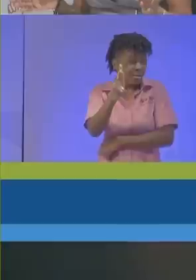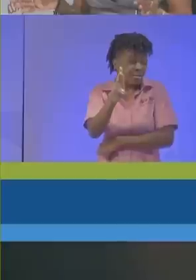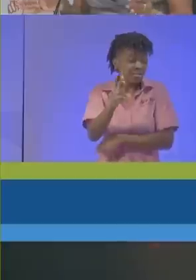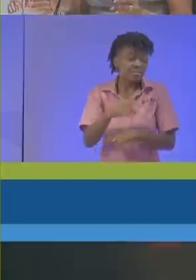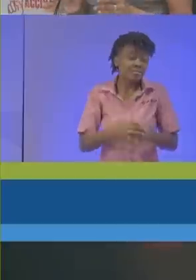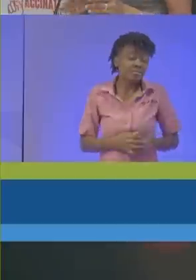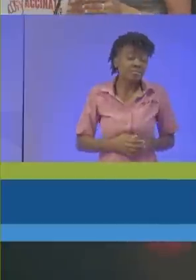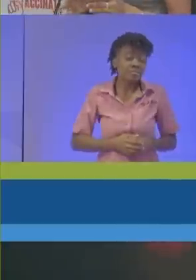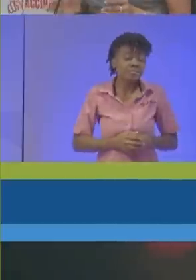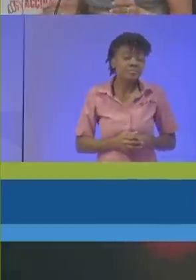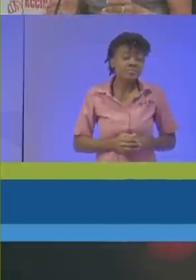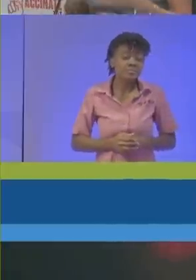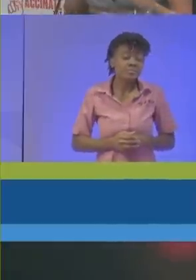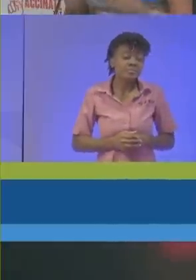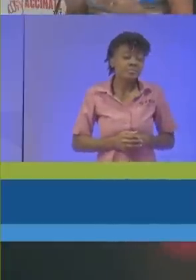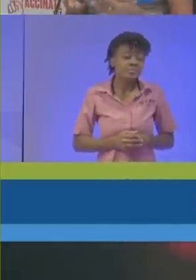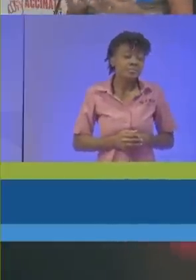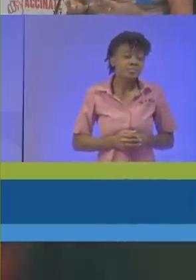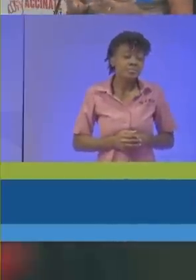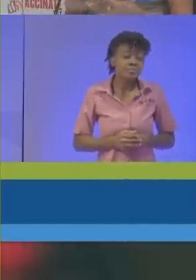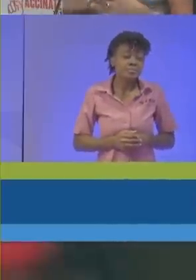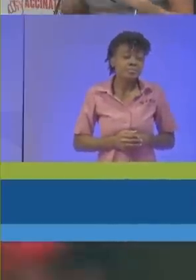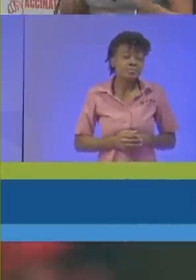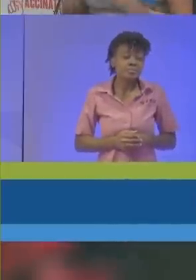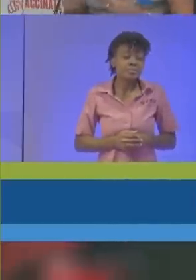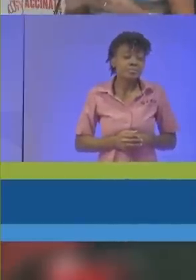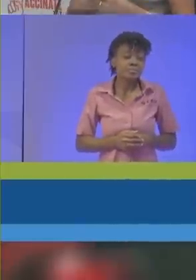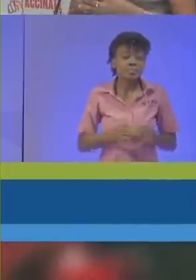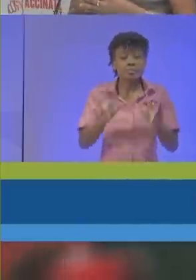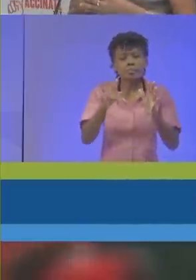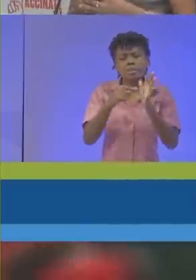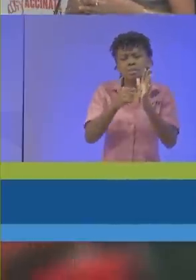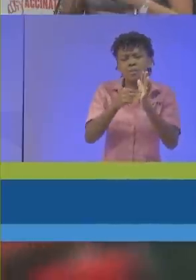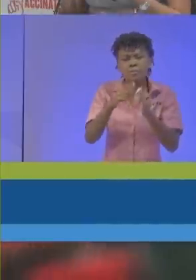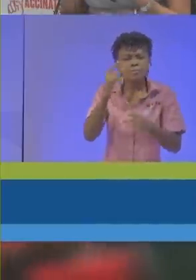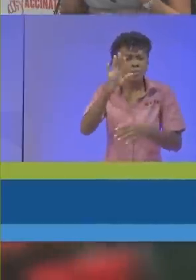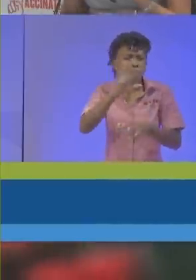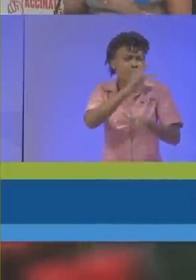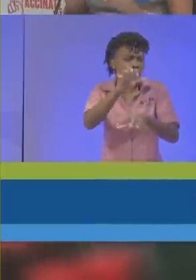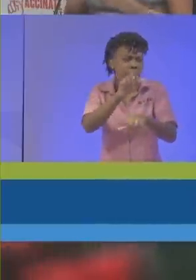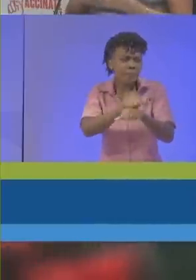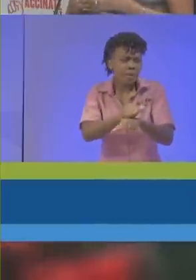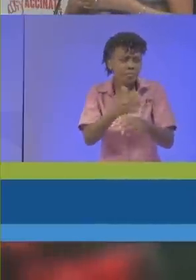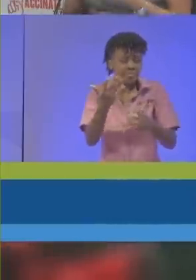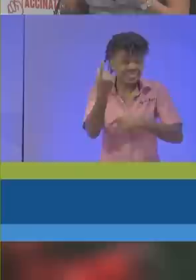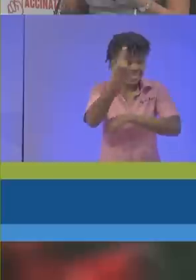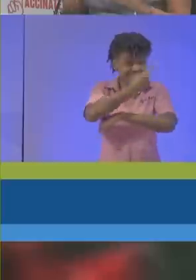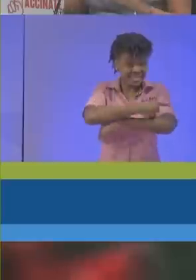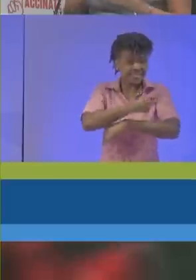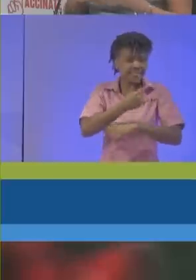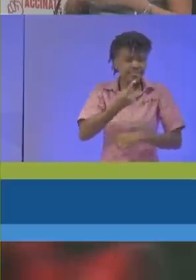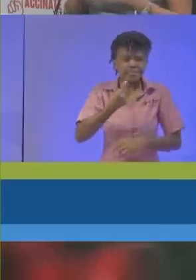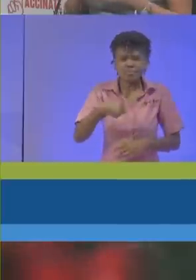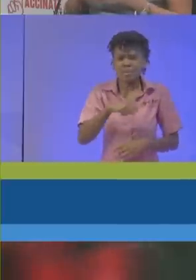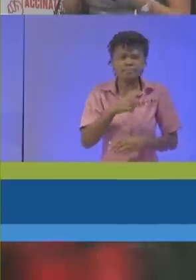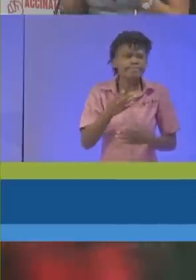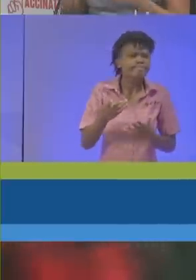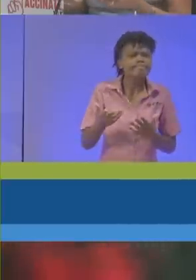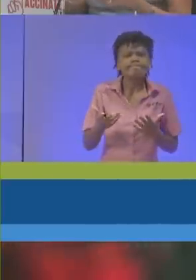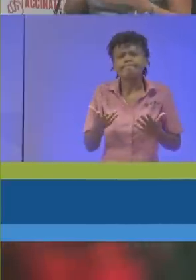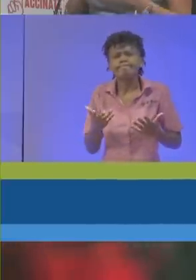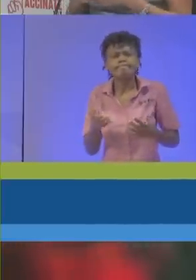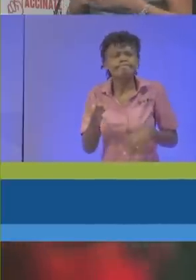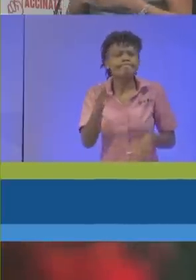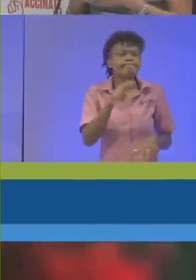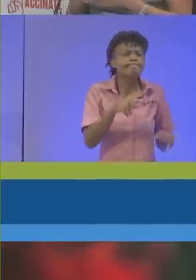specific time has passed and we are not seeing the children coming out. So sometimes we call, what is happening? You were